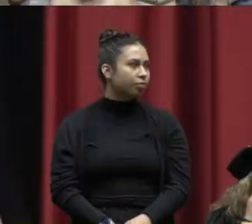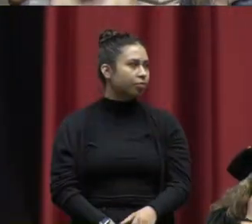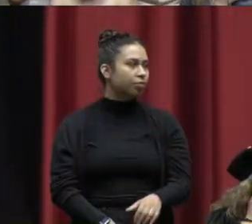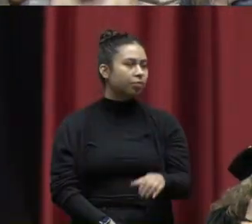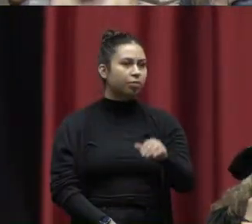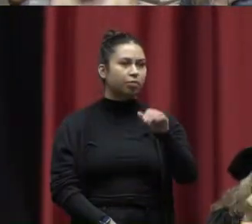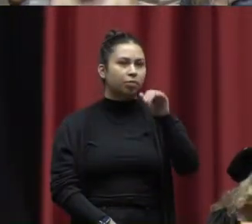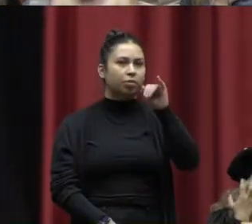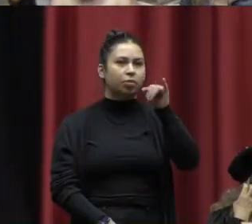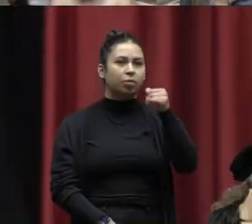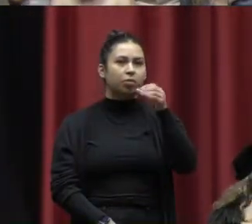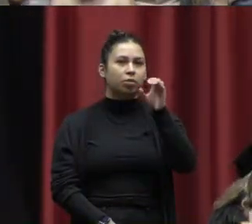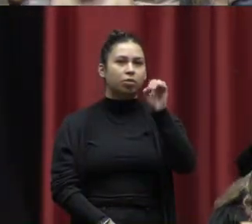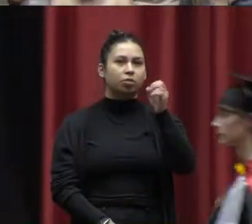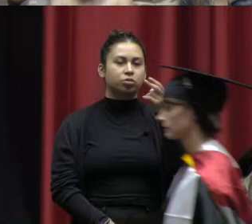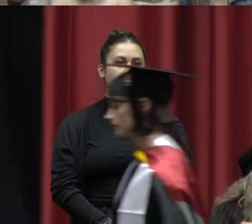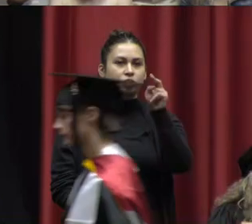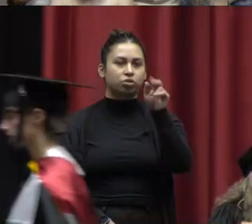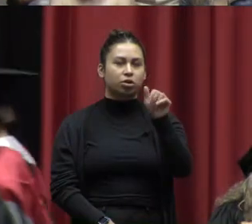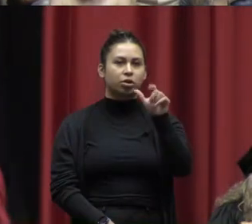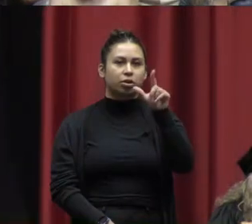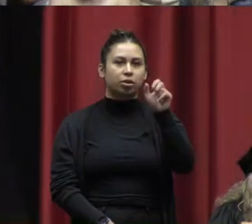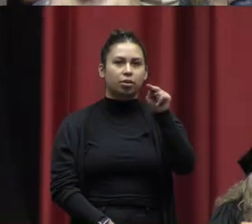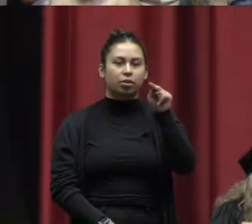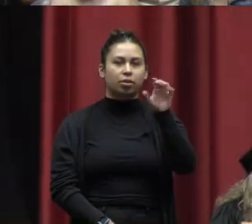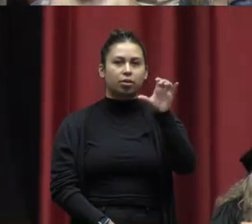Janique Lynch.